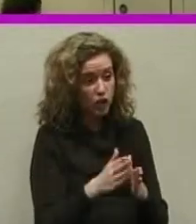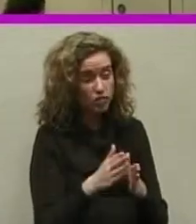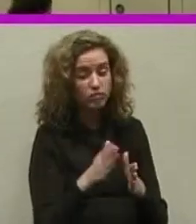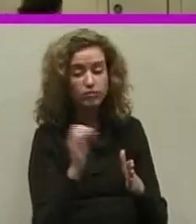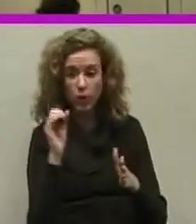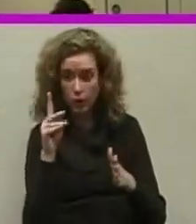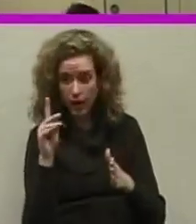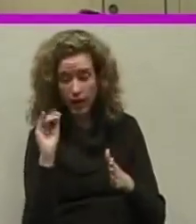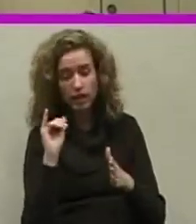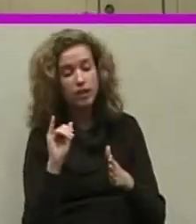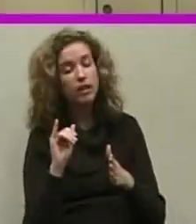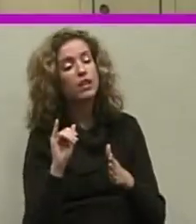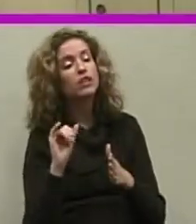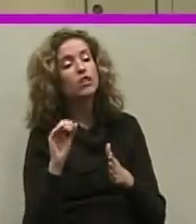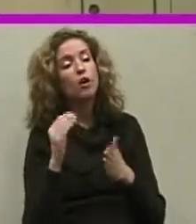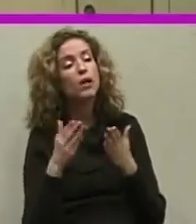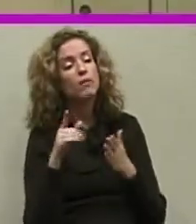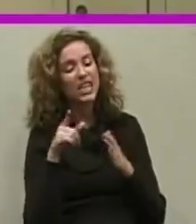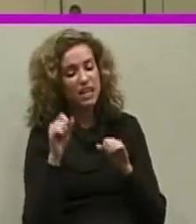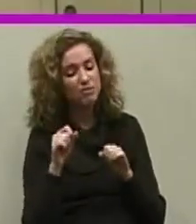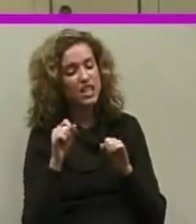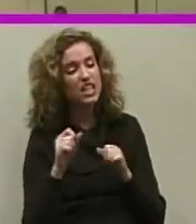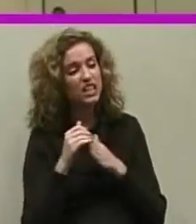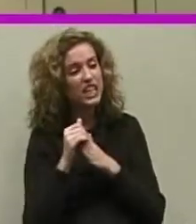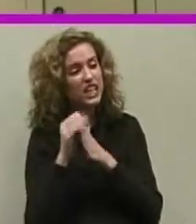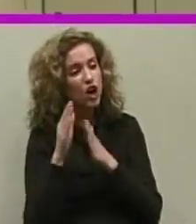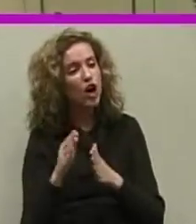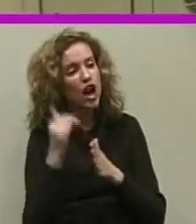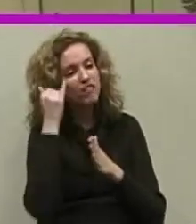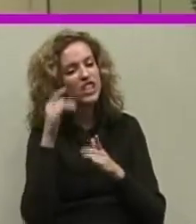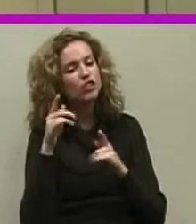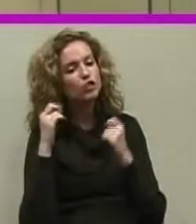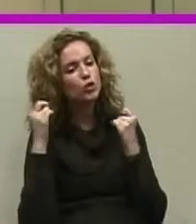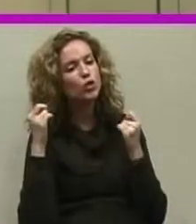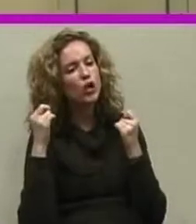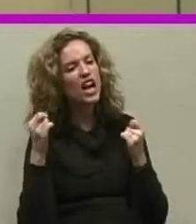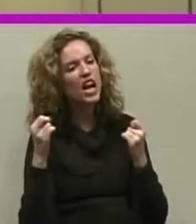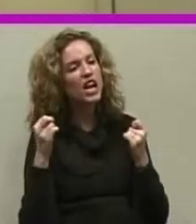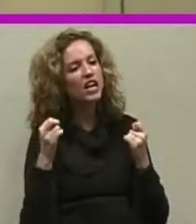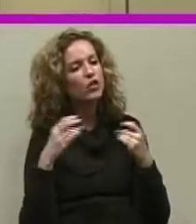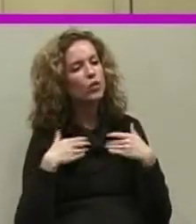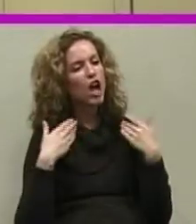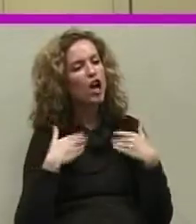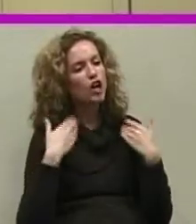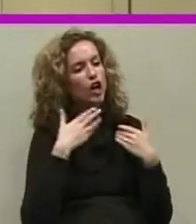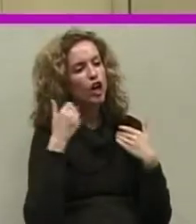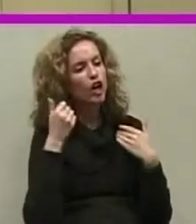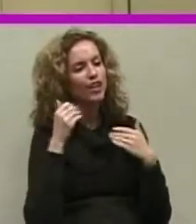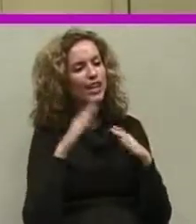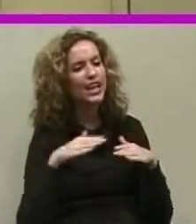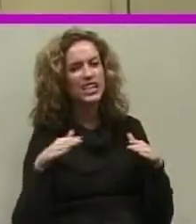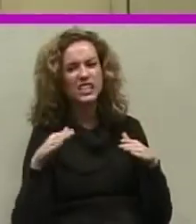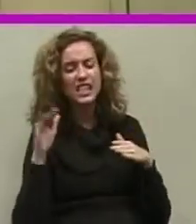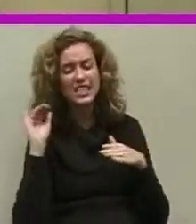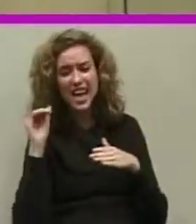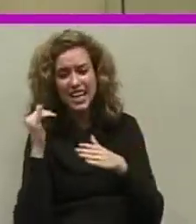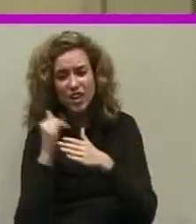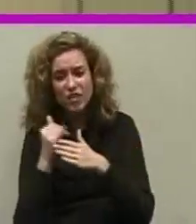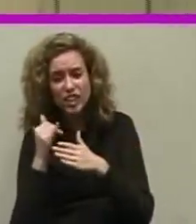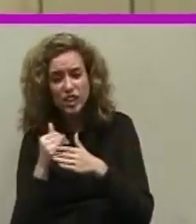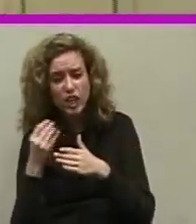to do some cross-age peer tutoring where this kid can be the leader. Are we talking about interventions now, or are we talking about what we want? I want an alternative behavior.